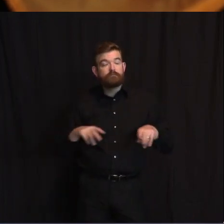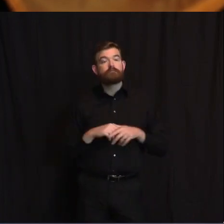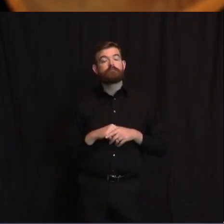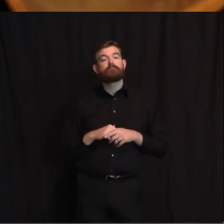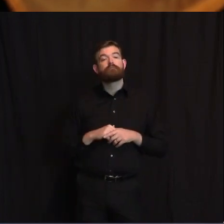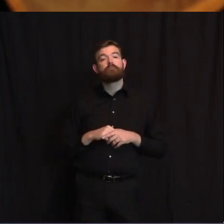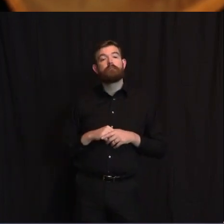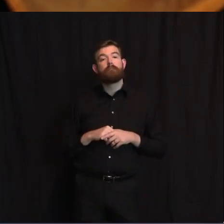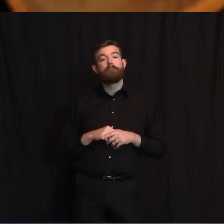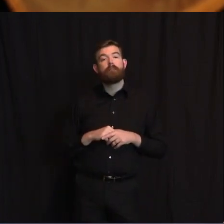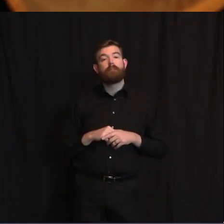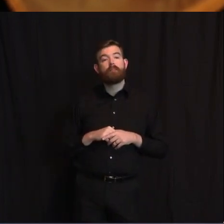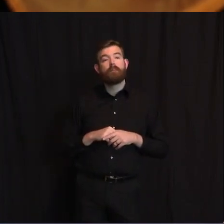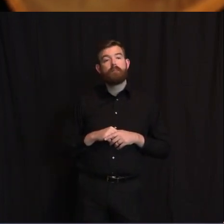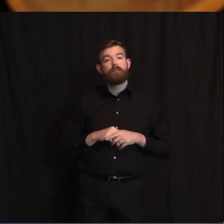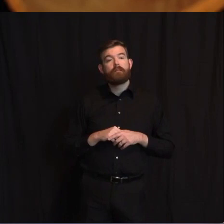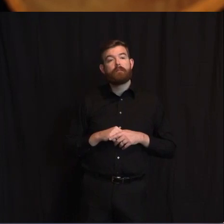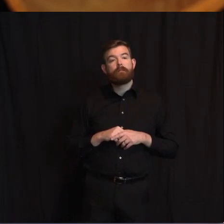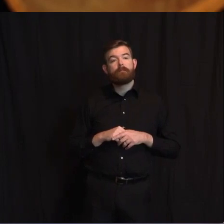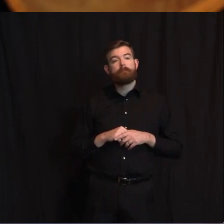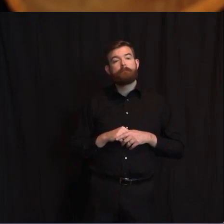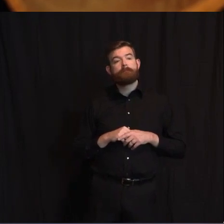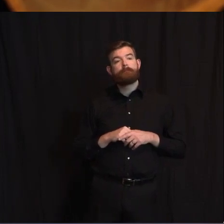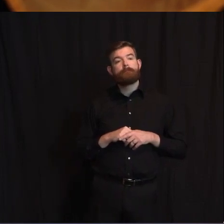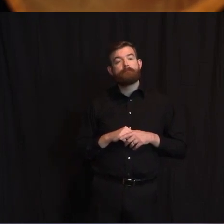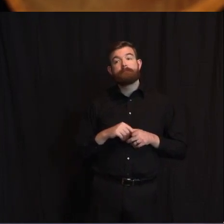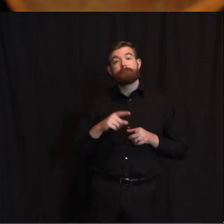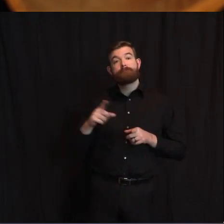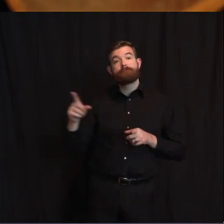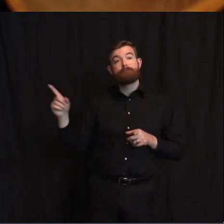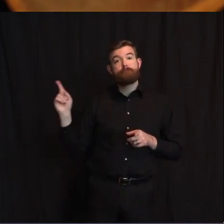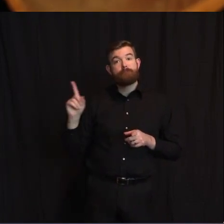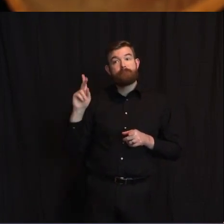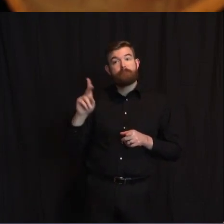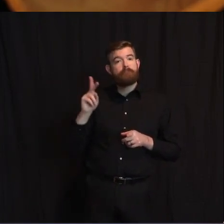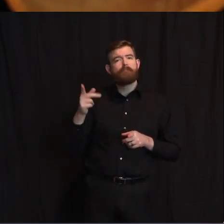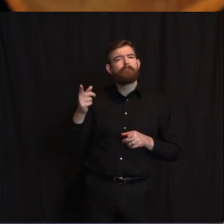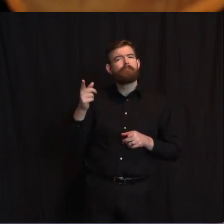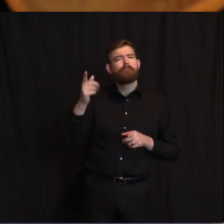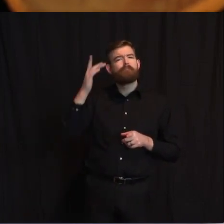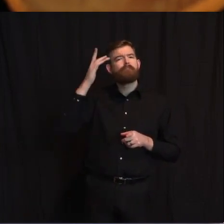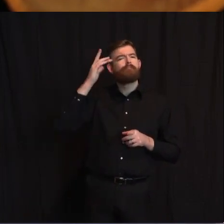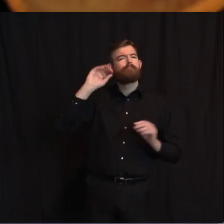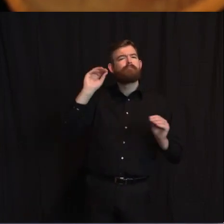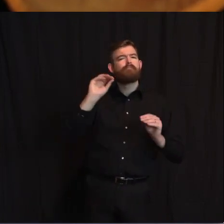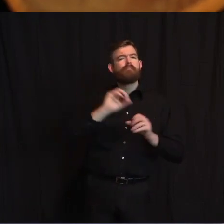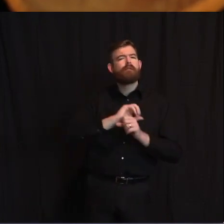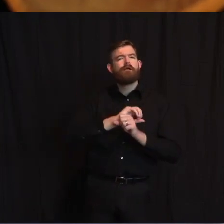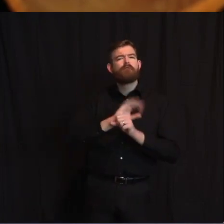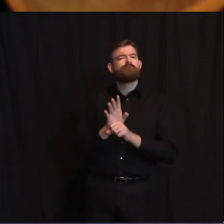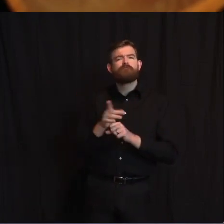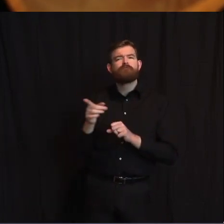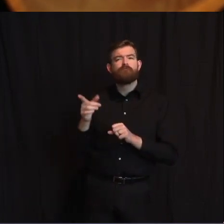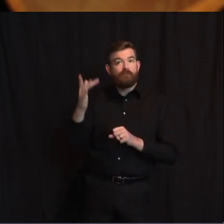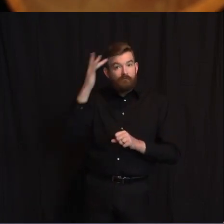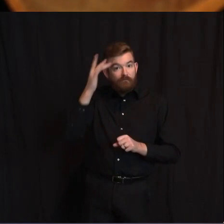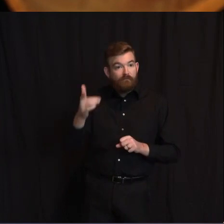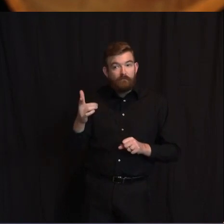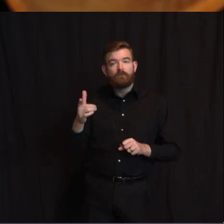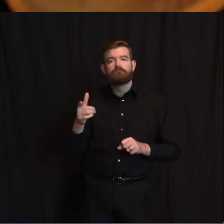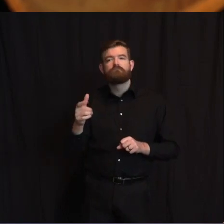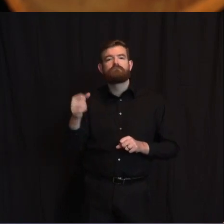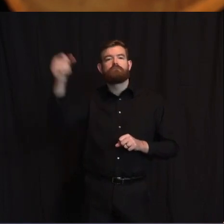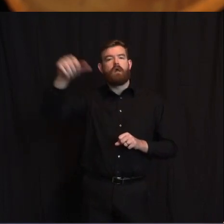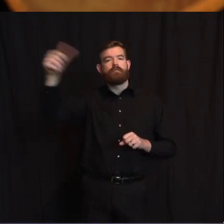provided for others in alternative settings based on their level of need. First and foremost, all of these initiatives